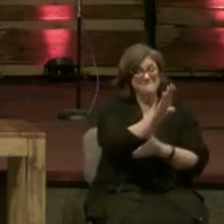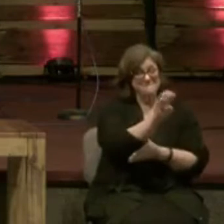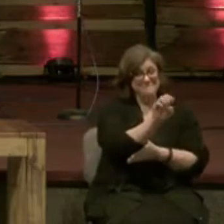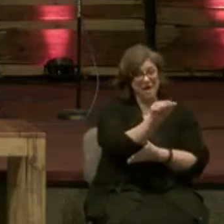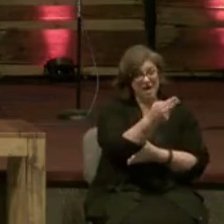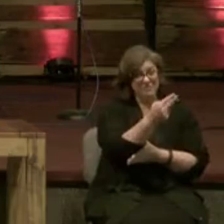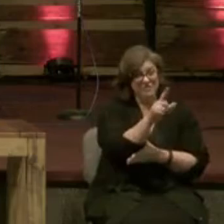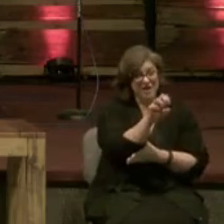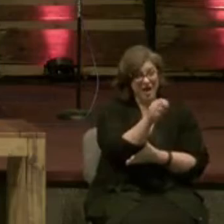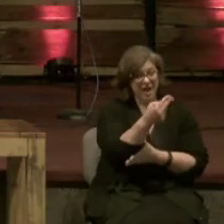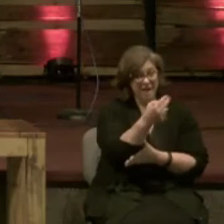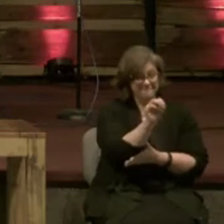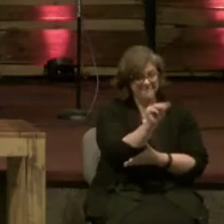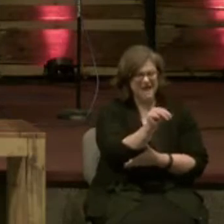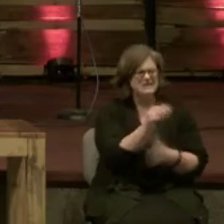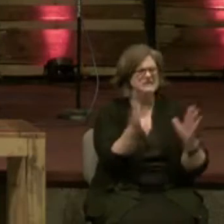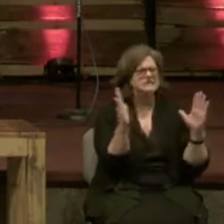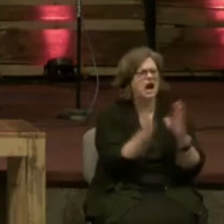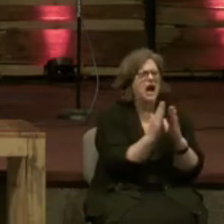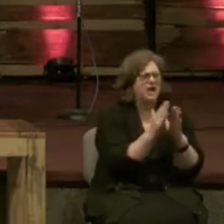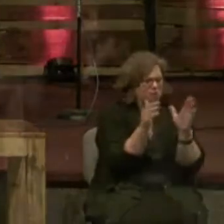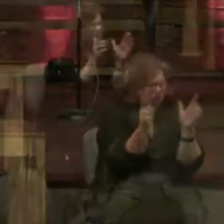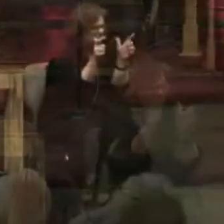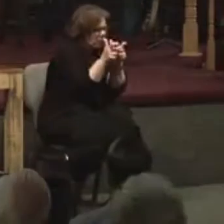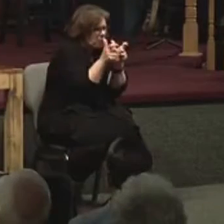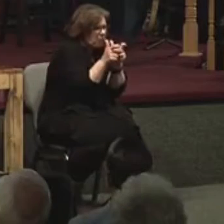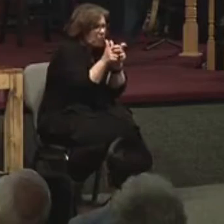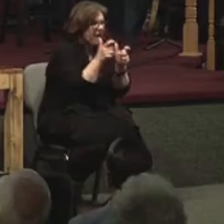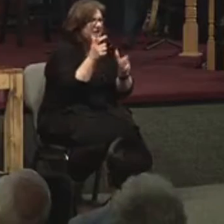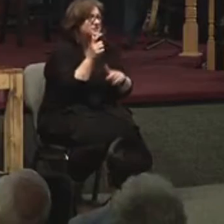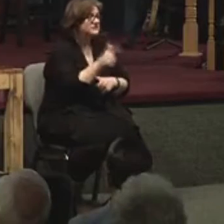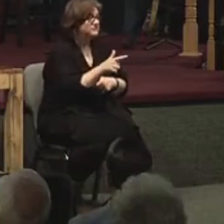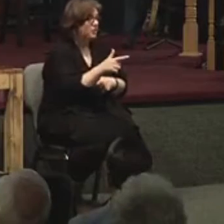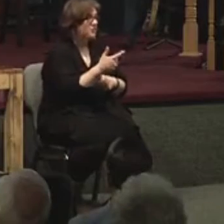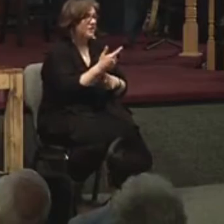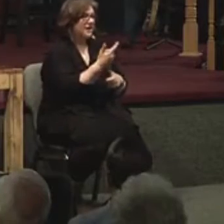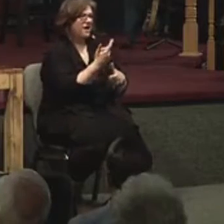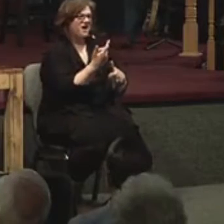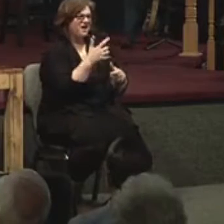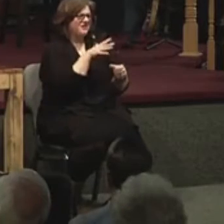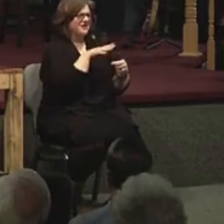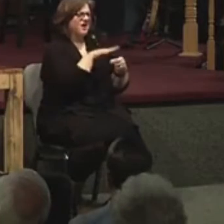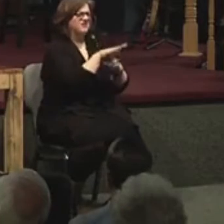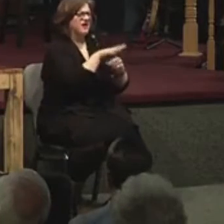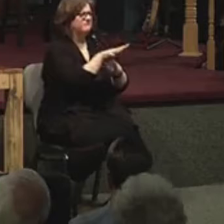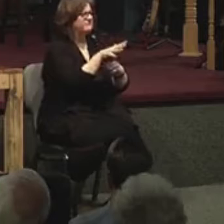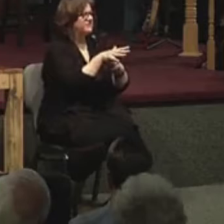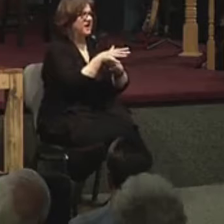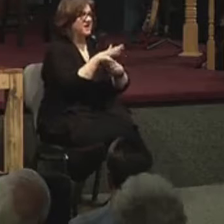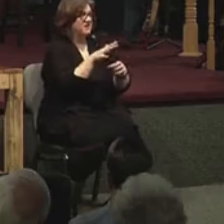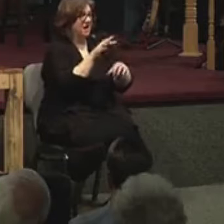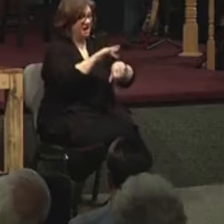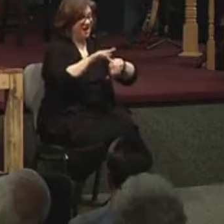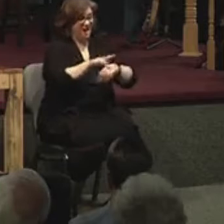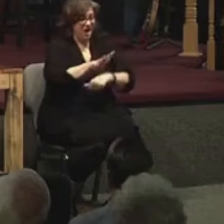it didn't have the infrastructure to have this massive people coming back to the area. Imagine our